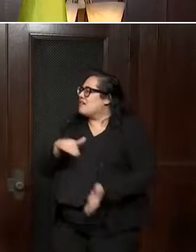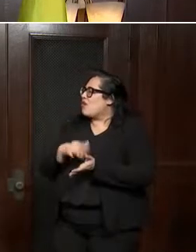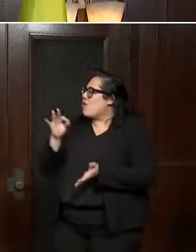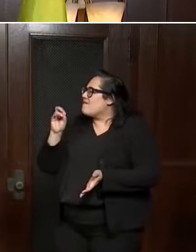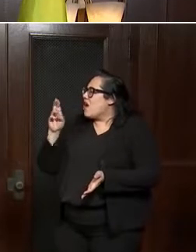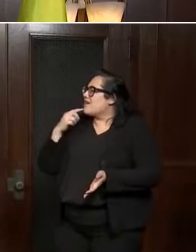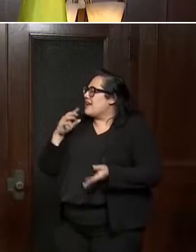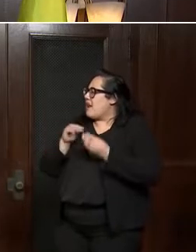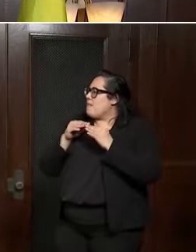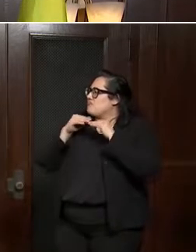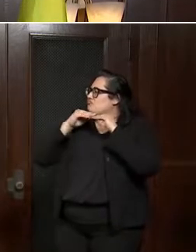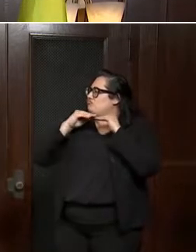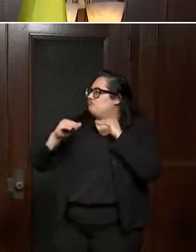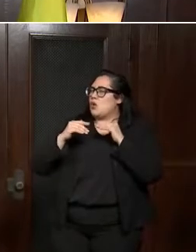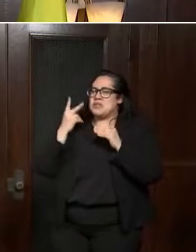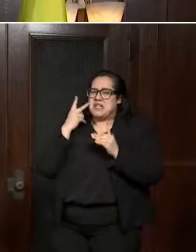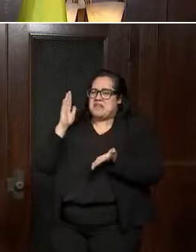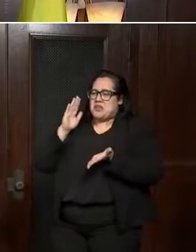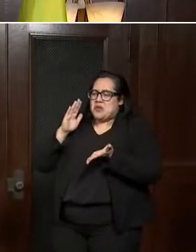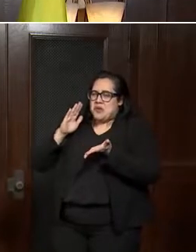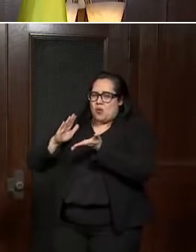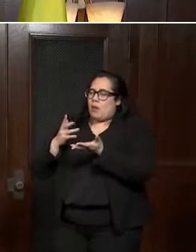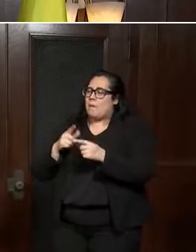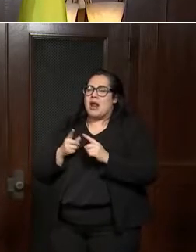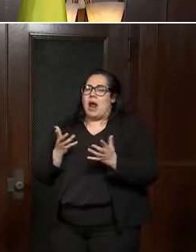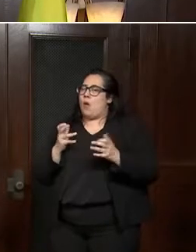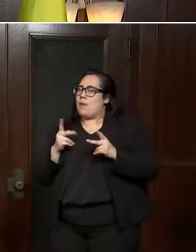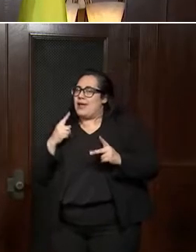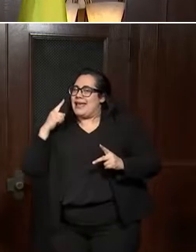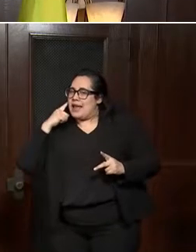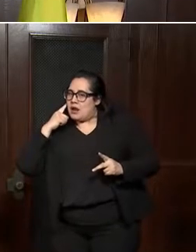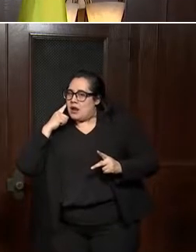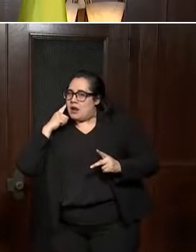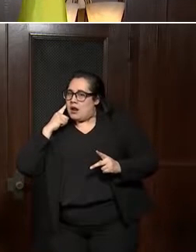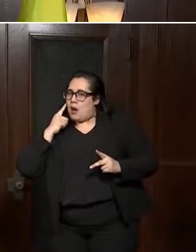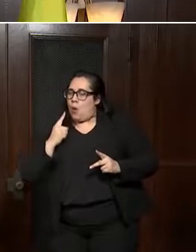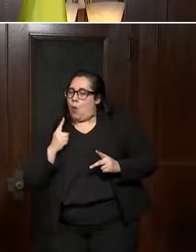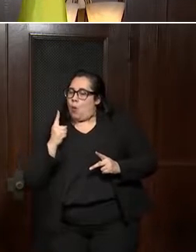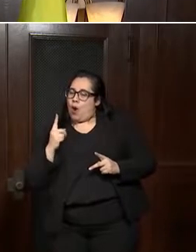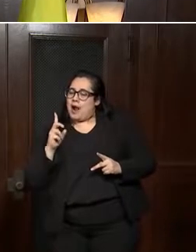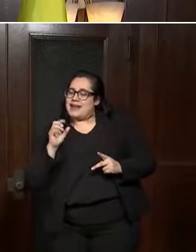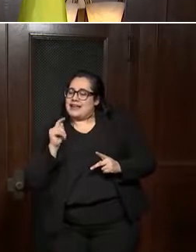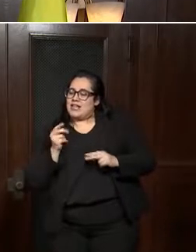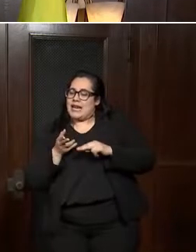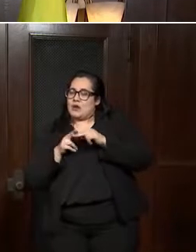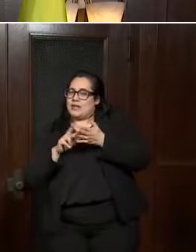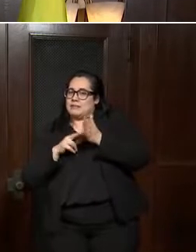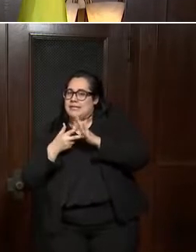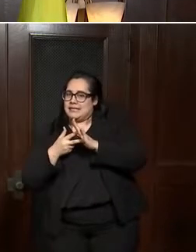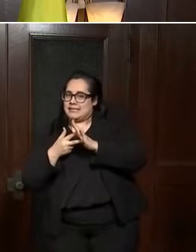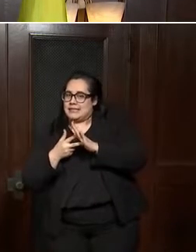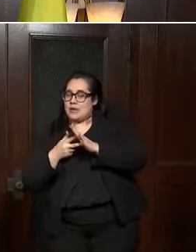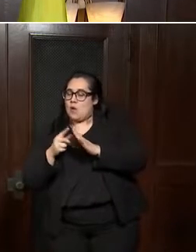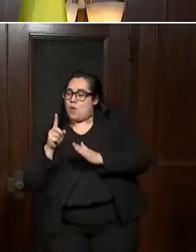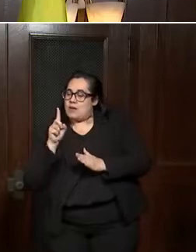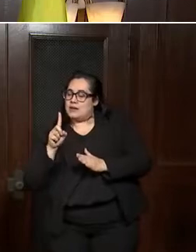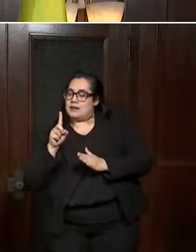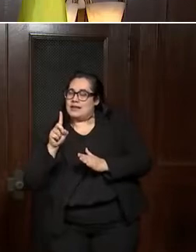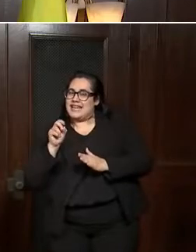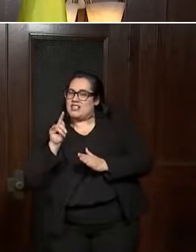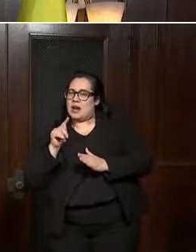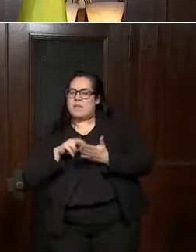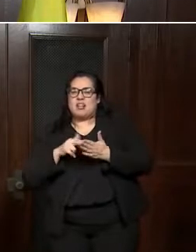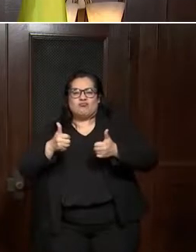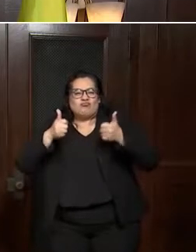it's flattening, we're seeing fewer cases, but I want people to hear what a single-digit increase is. Single digit, way to go,